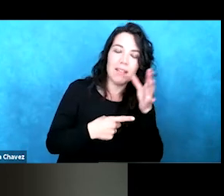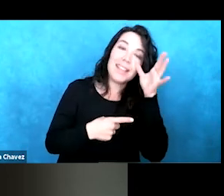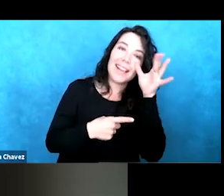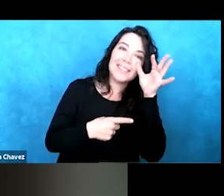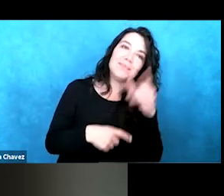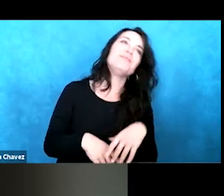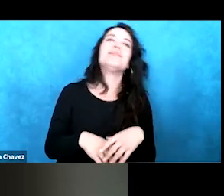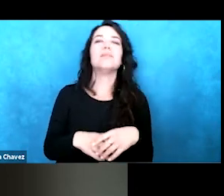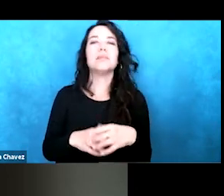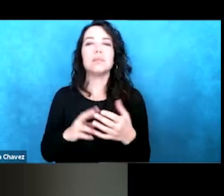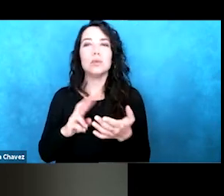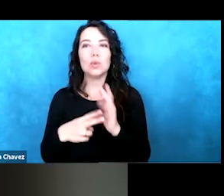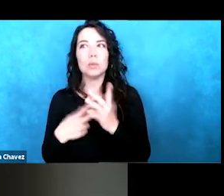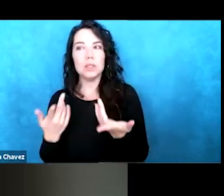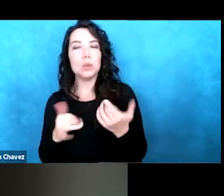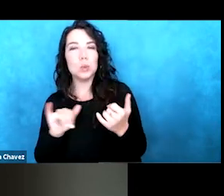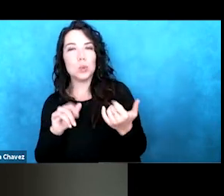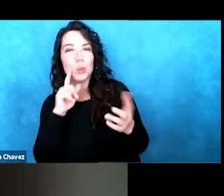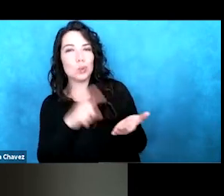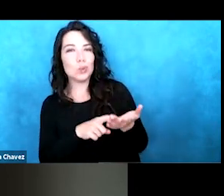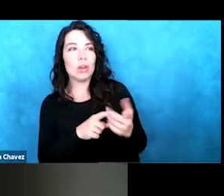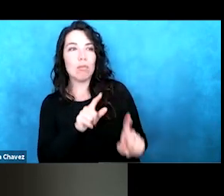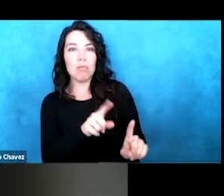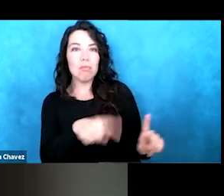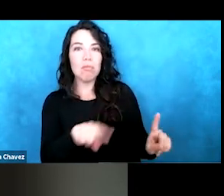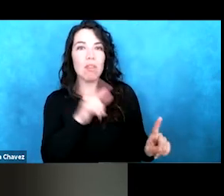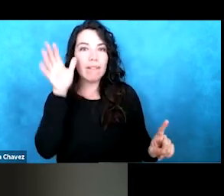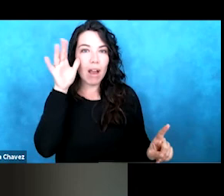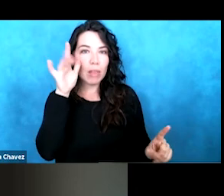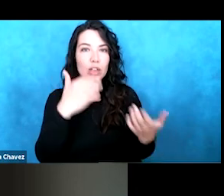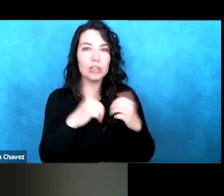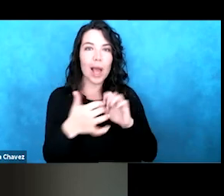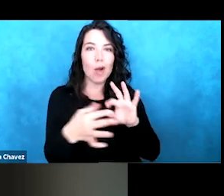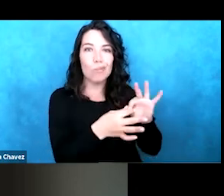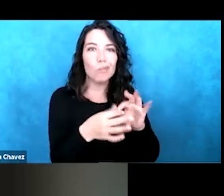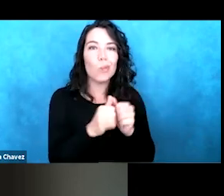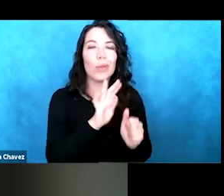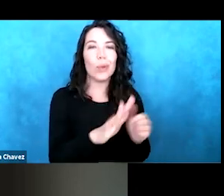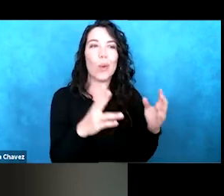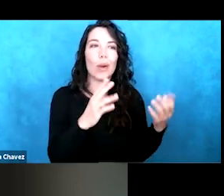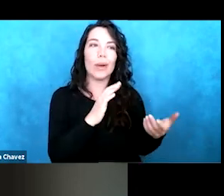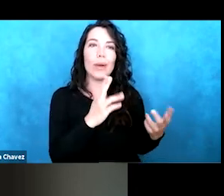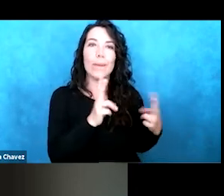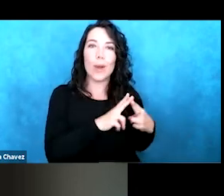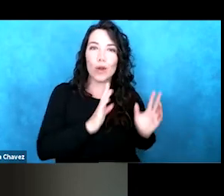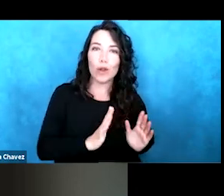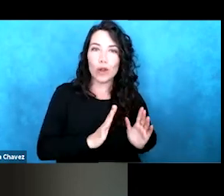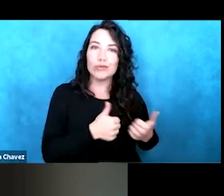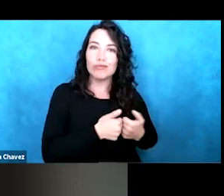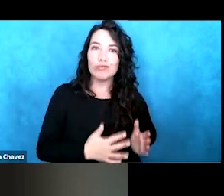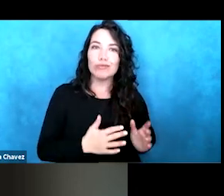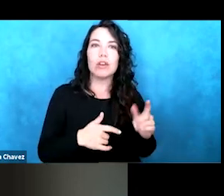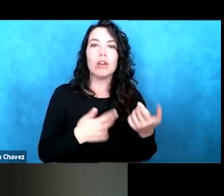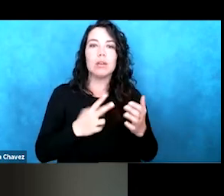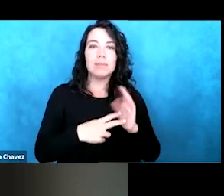it recognized the role that the women played in that relationship, but really focused on helping them with the skills,